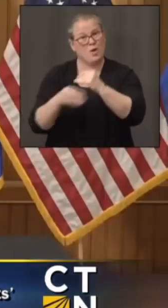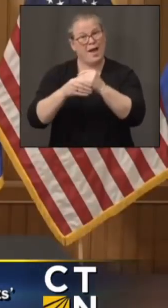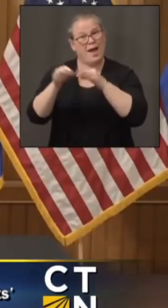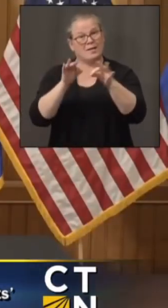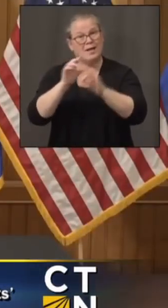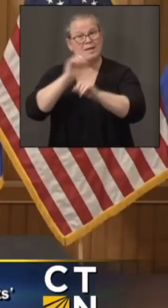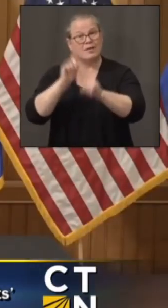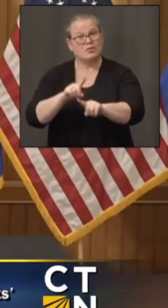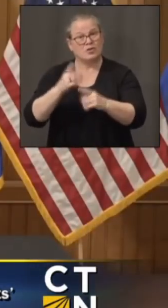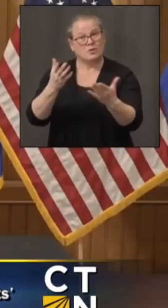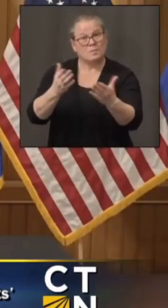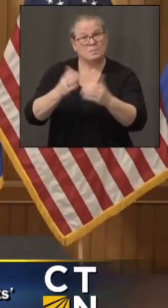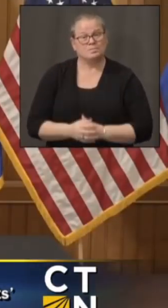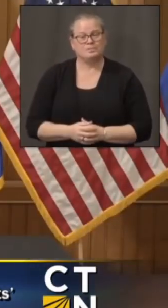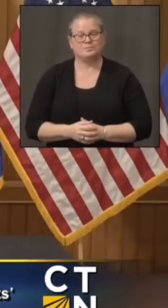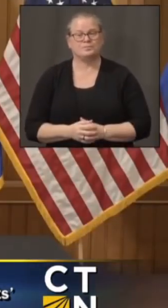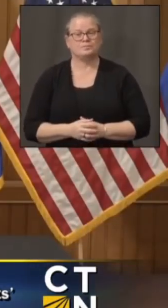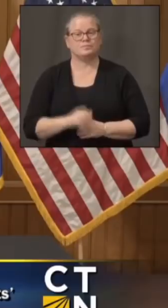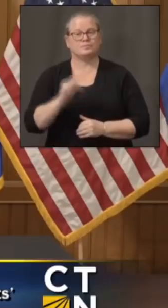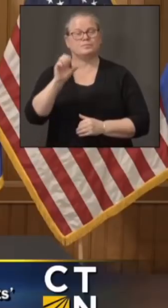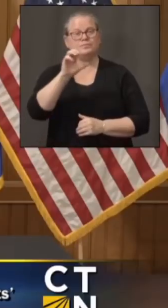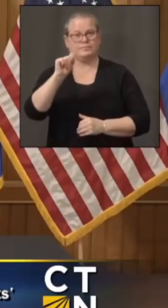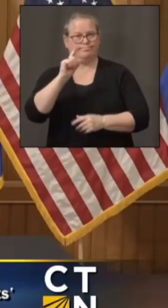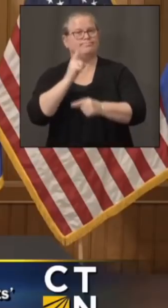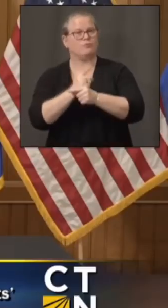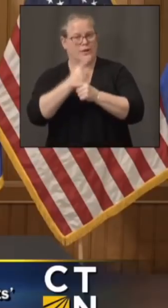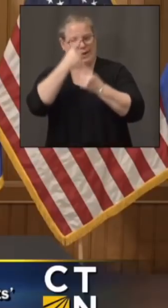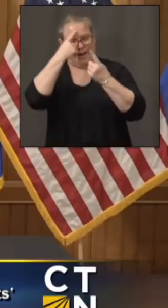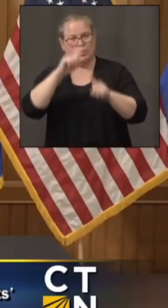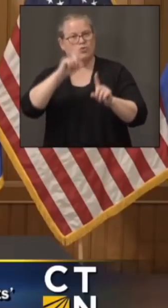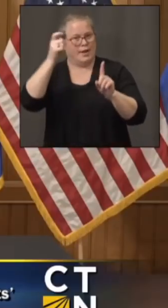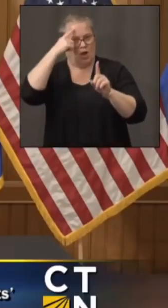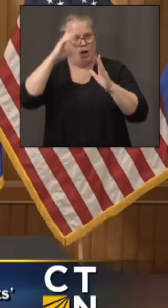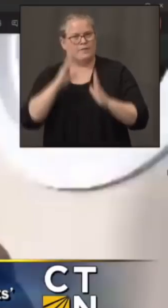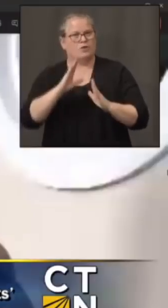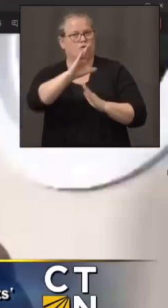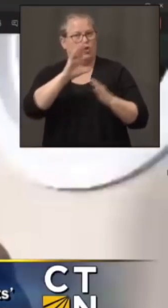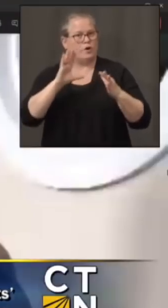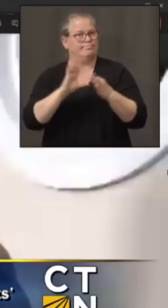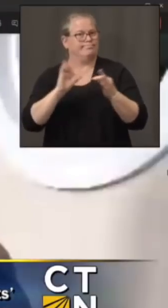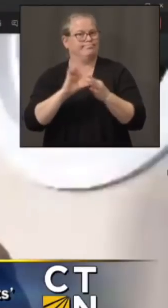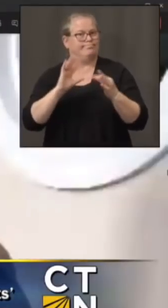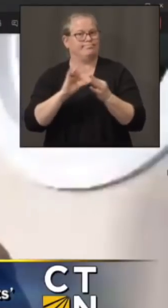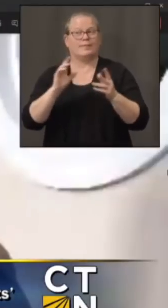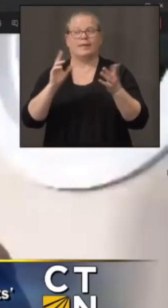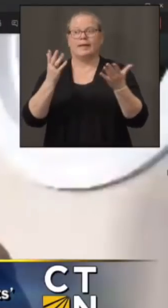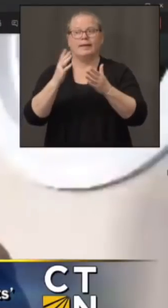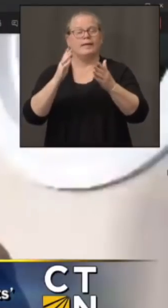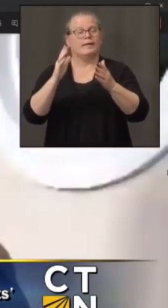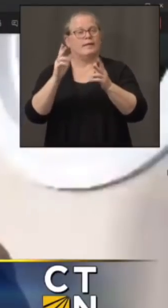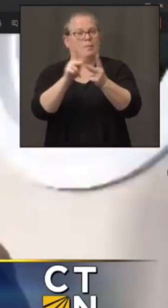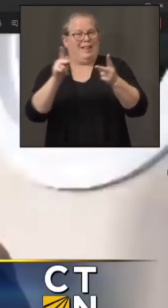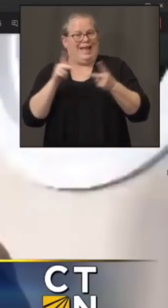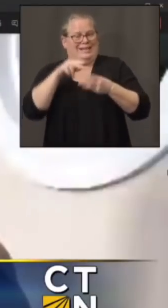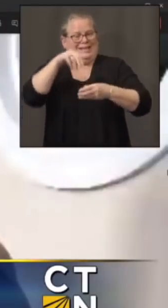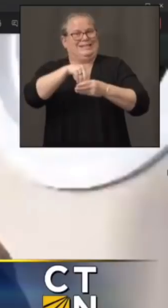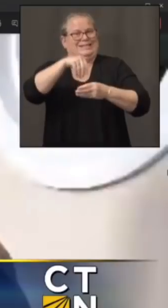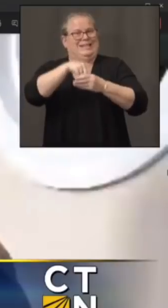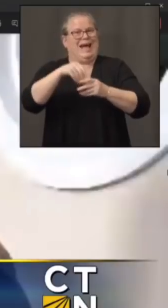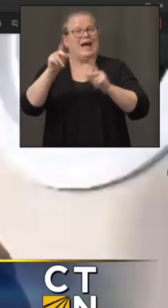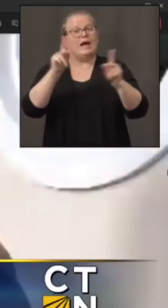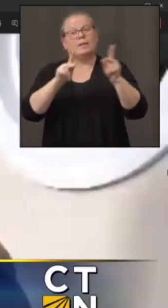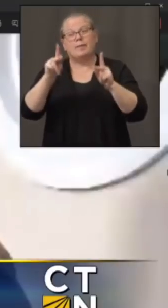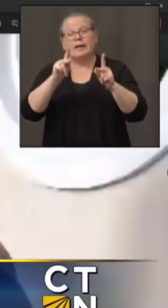risk activities, Governor, to pick up on what you were saying, were places, indoor settings, congregate settings indoors, particularly where people can't